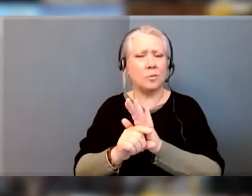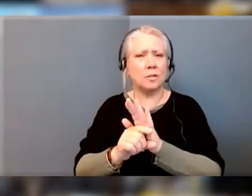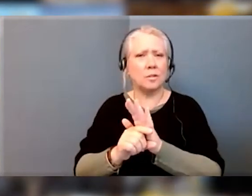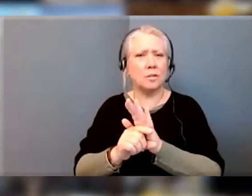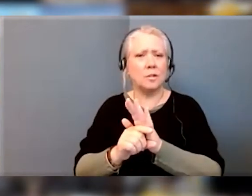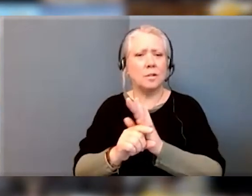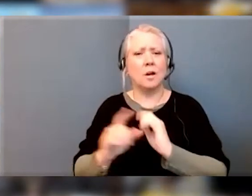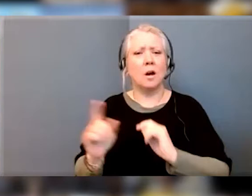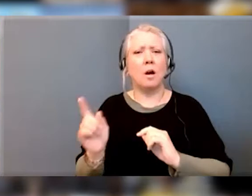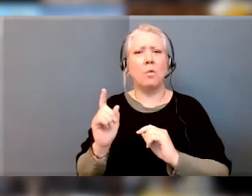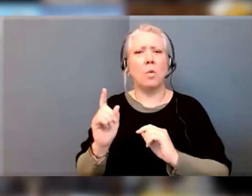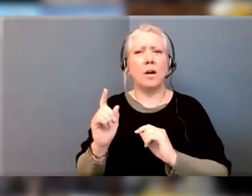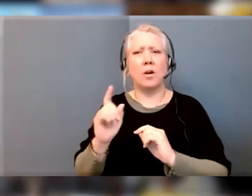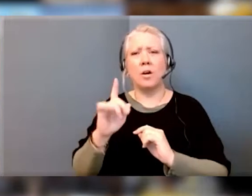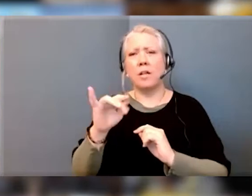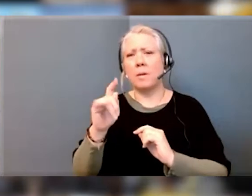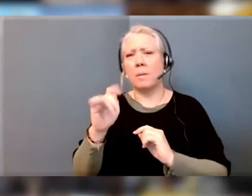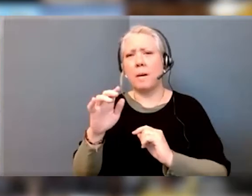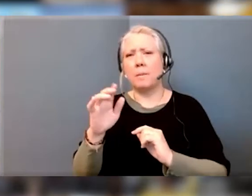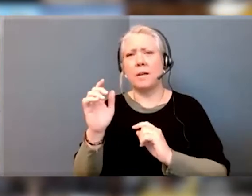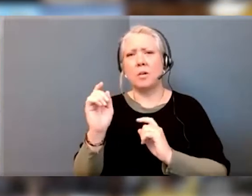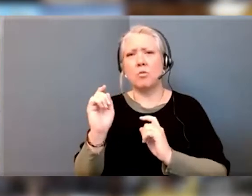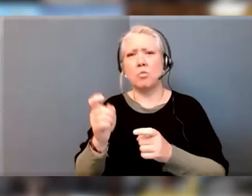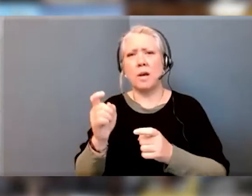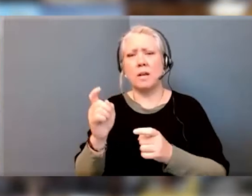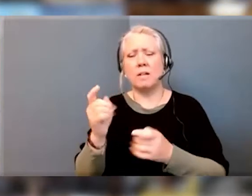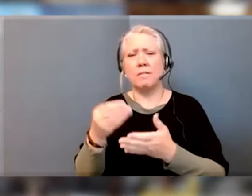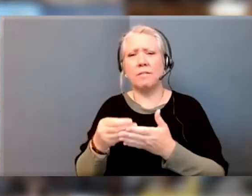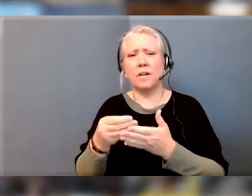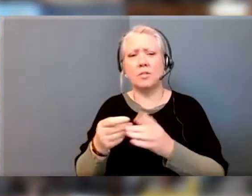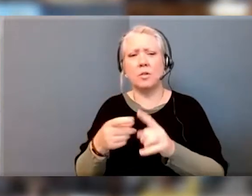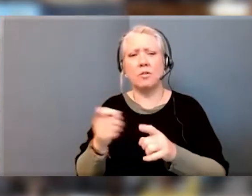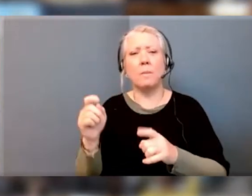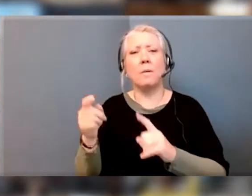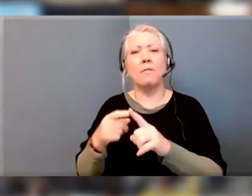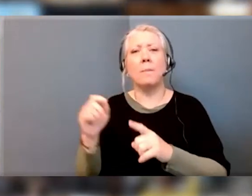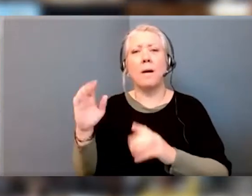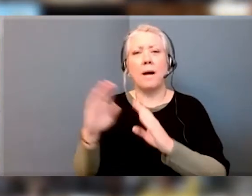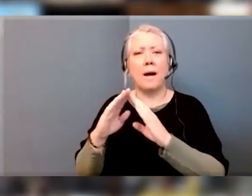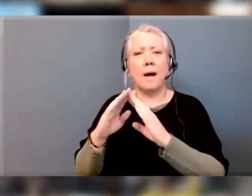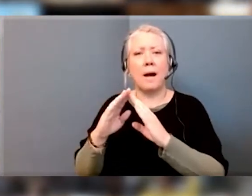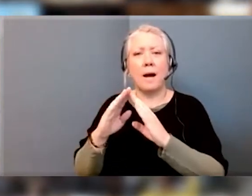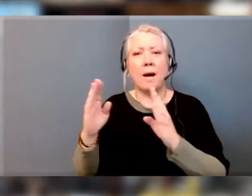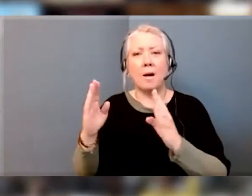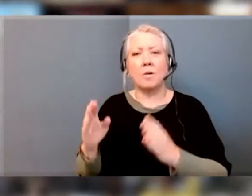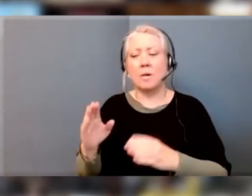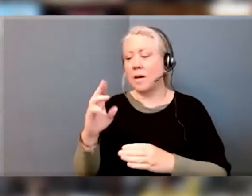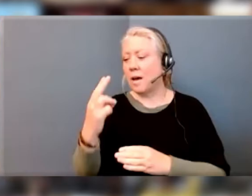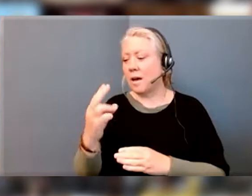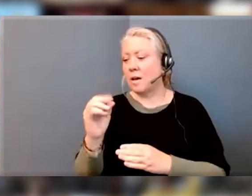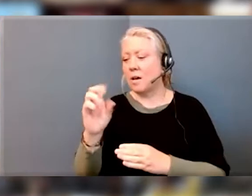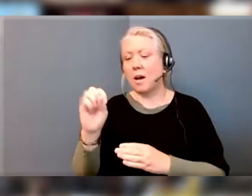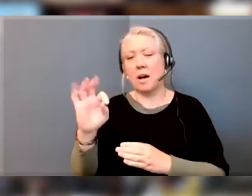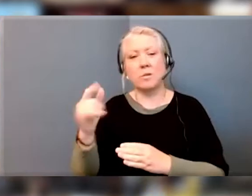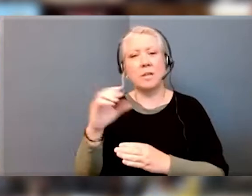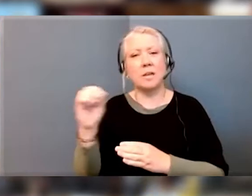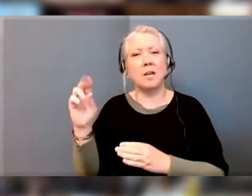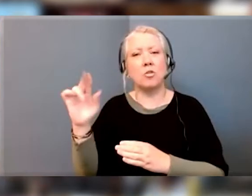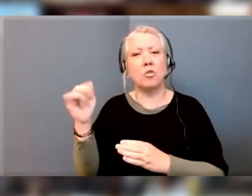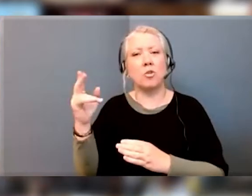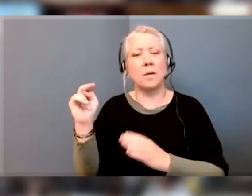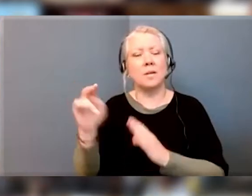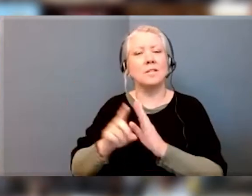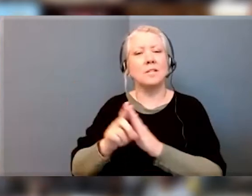grant funds. These are from the Housing and Urban Development Agency, and we'll go over types of